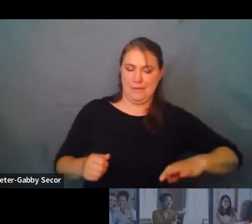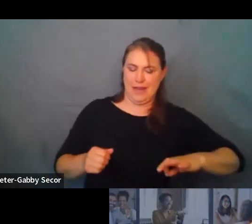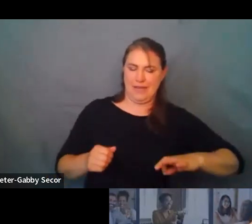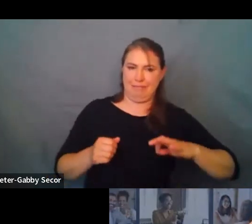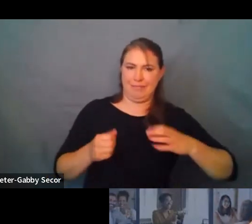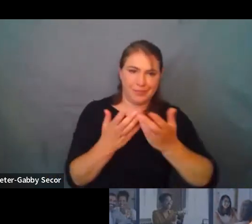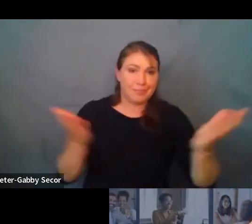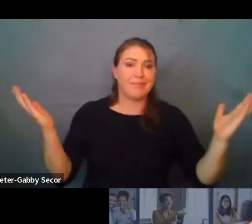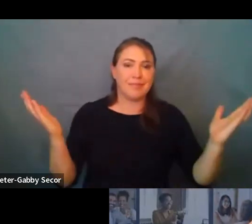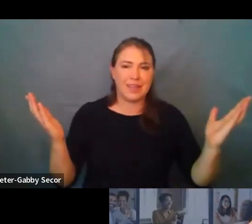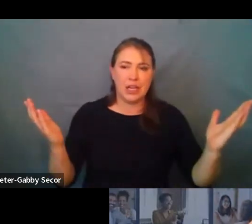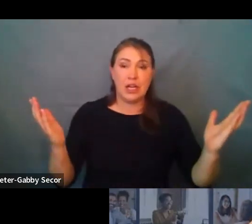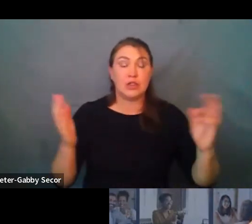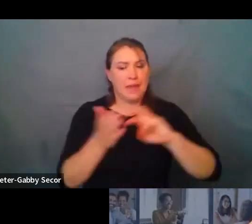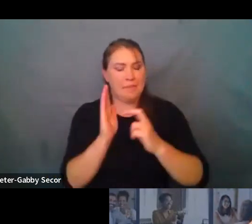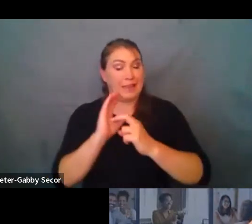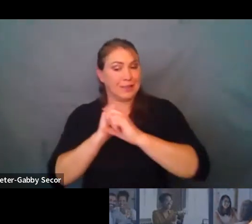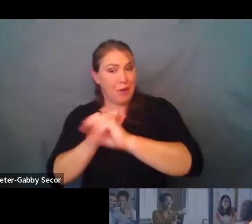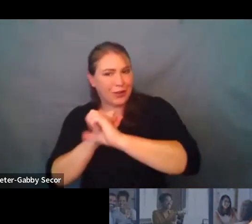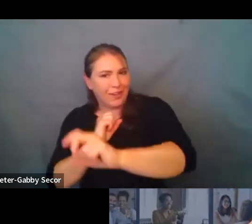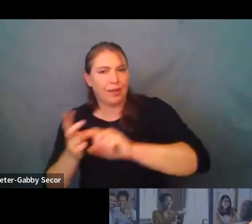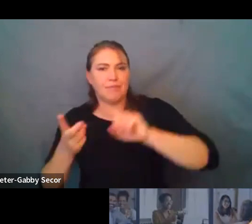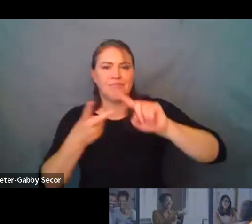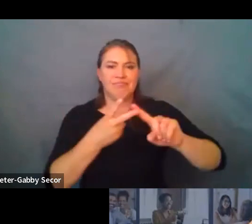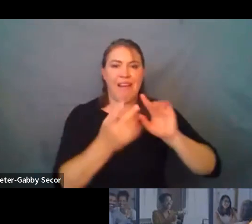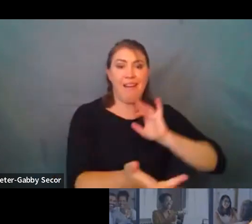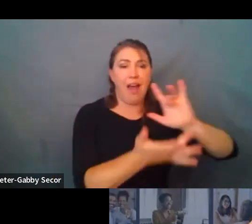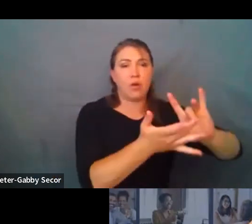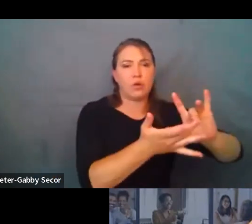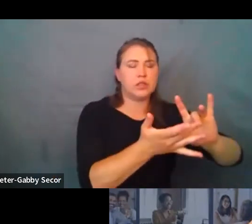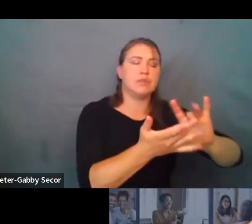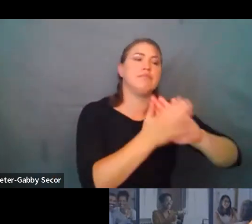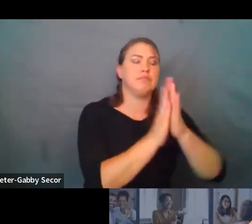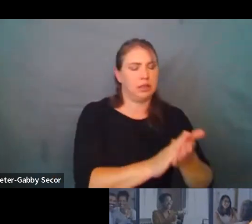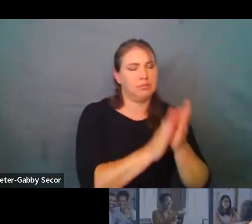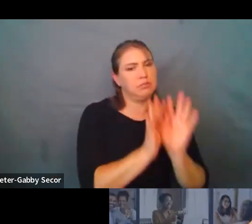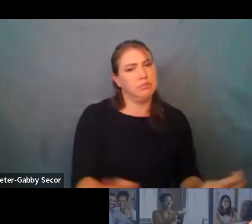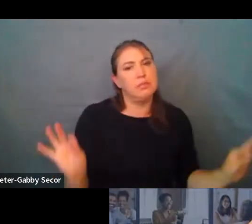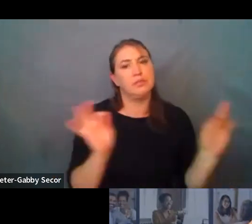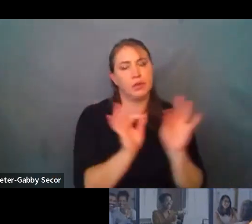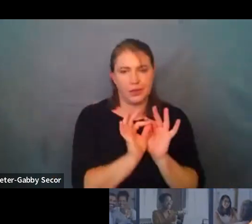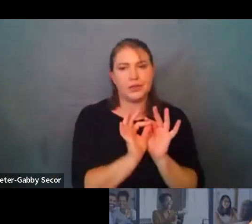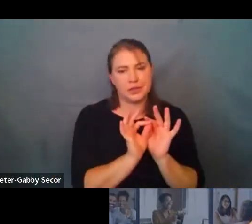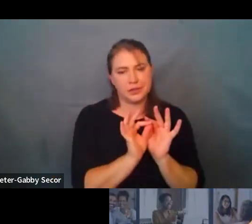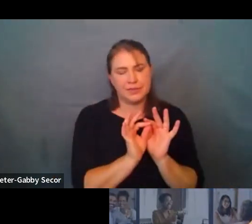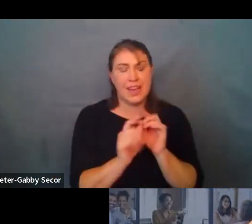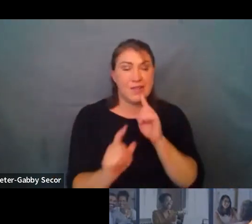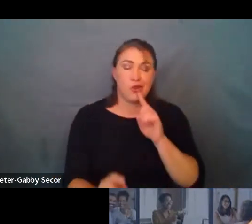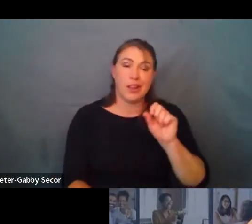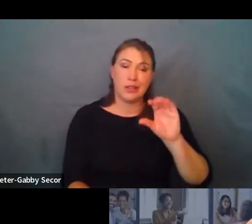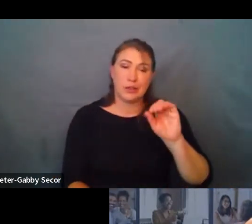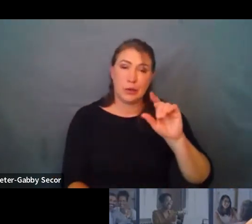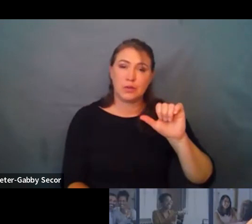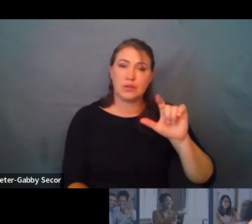become really important. And in the work that we've done in outreach around the country, social media is